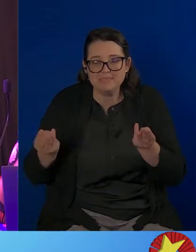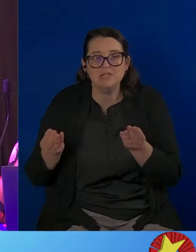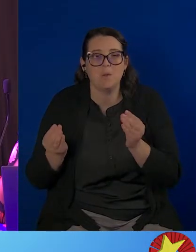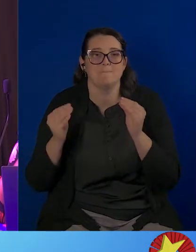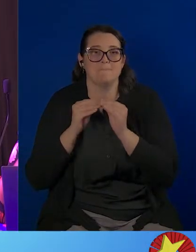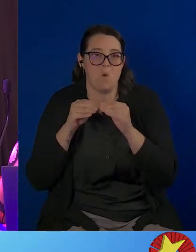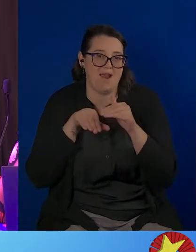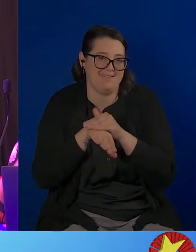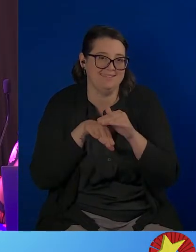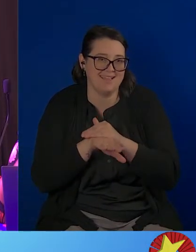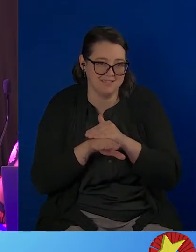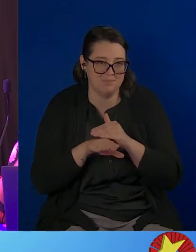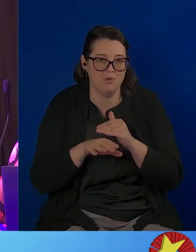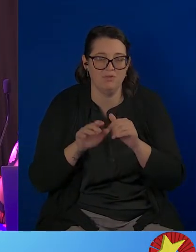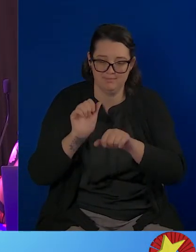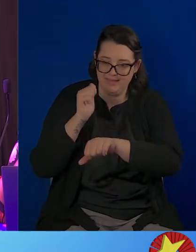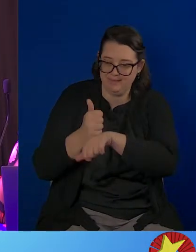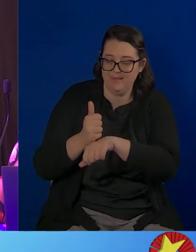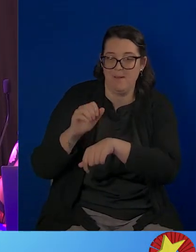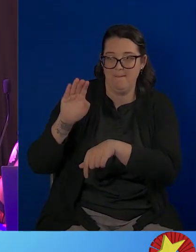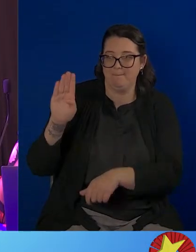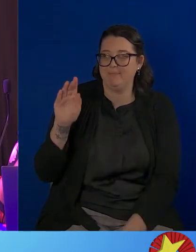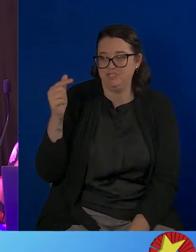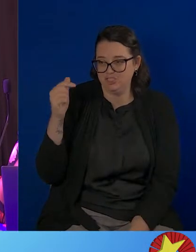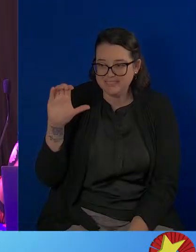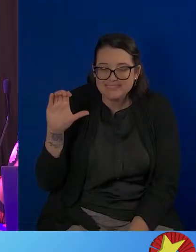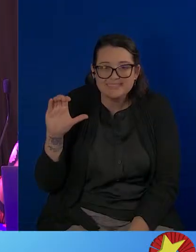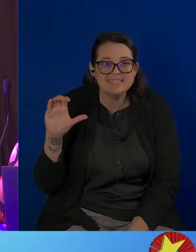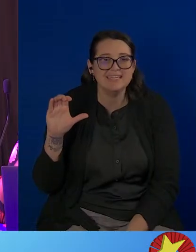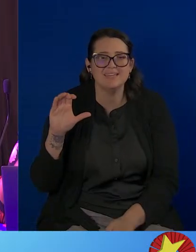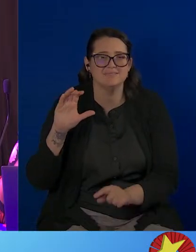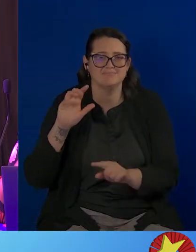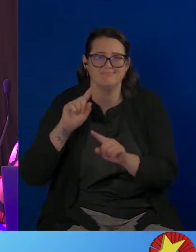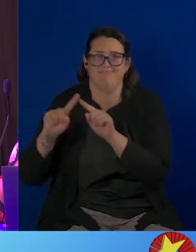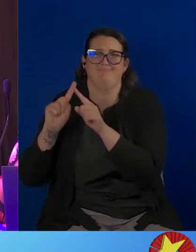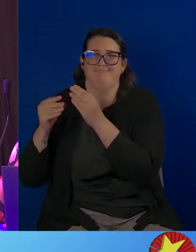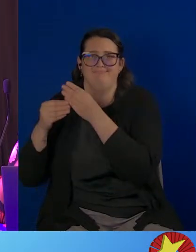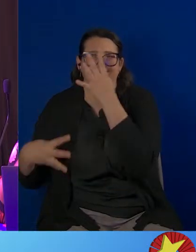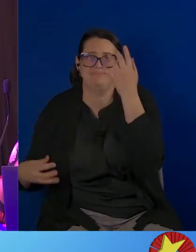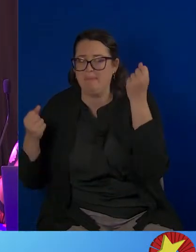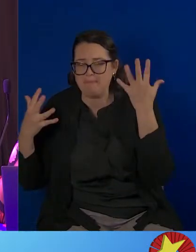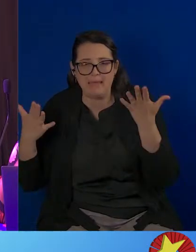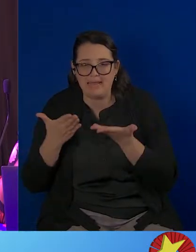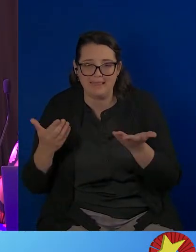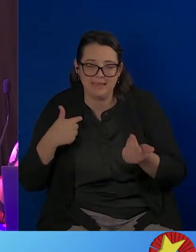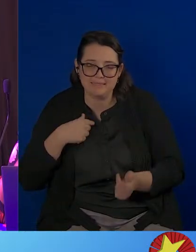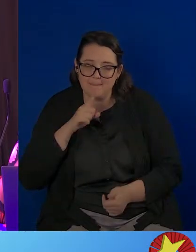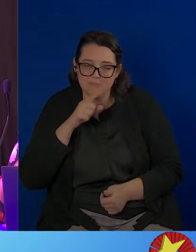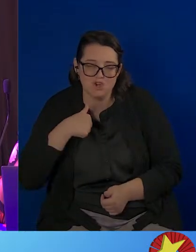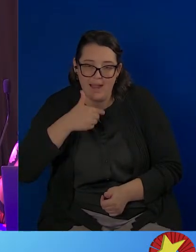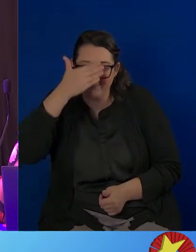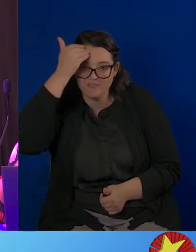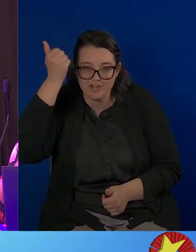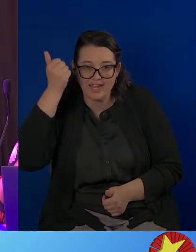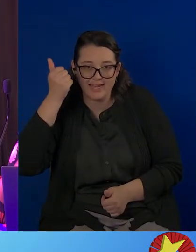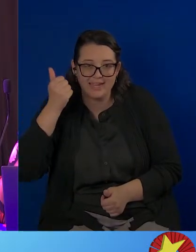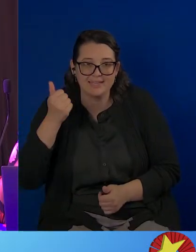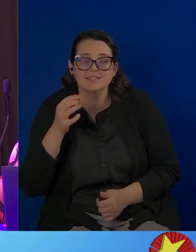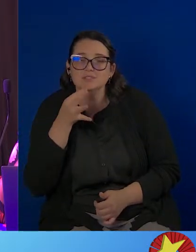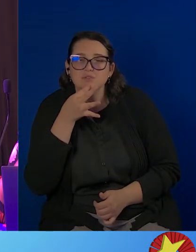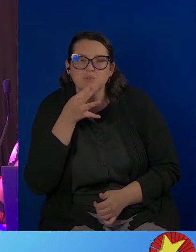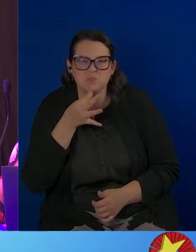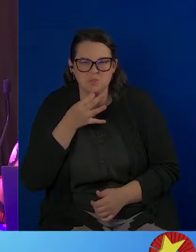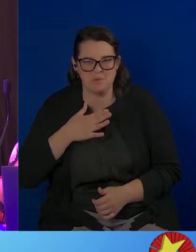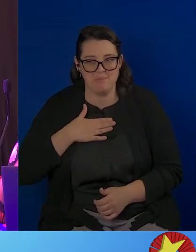BGC curriculum, and a million other things that I'm sure I'm forgetting, and my phone's going to light up here in the next